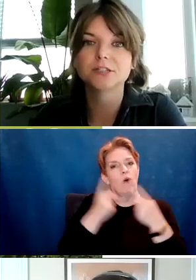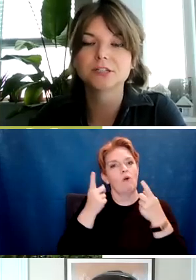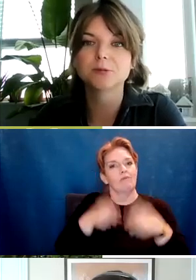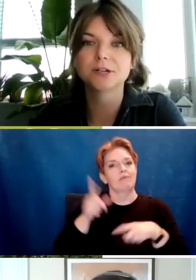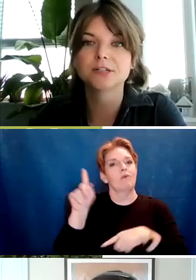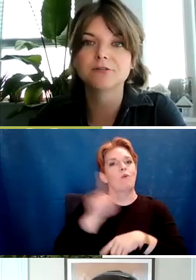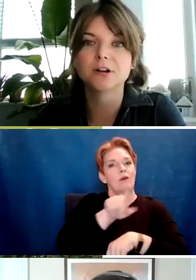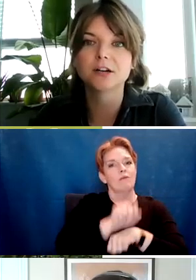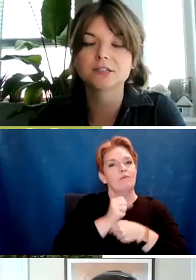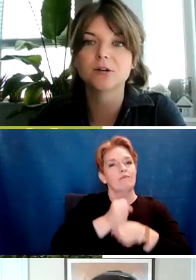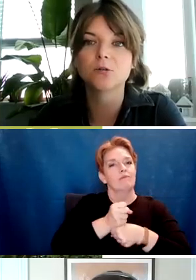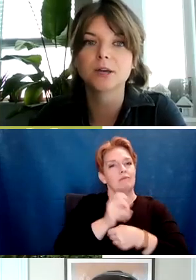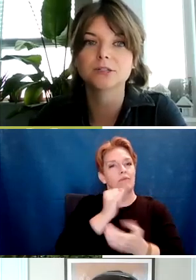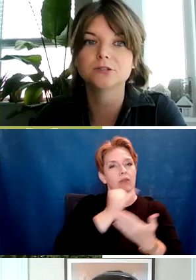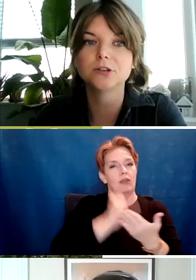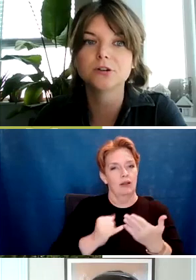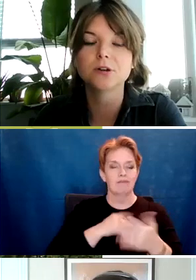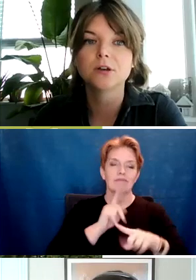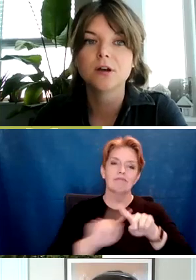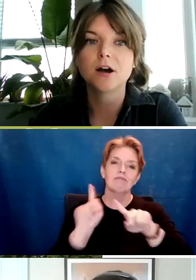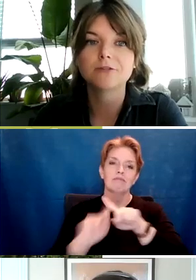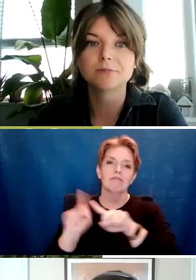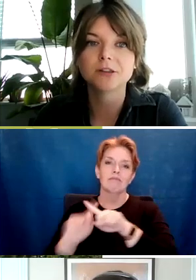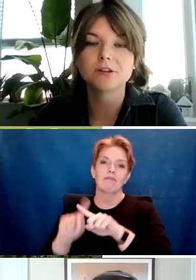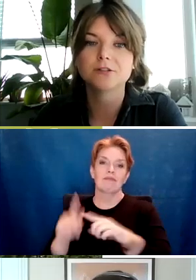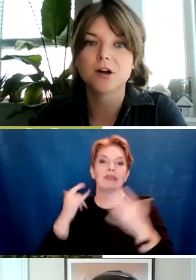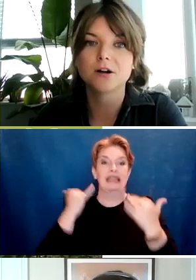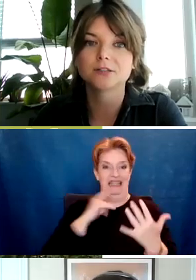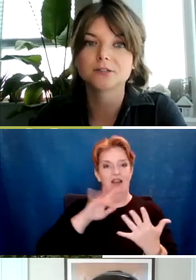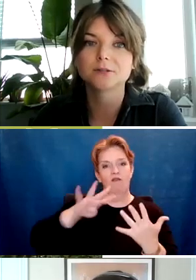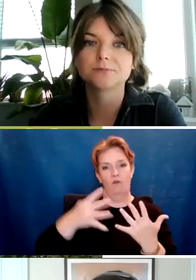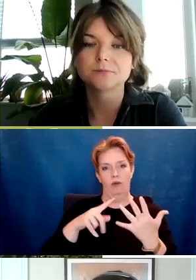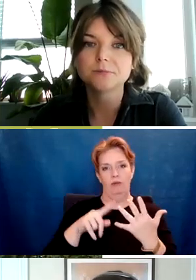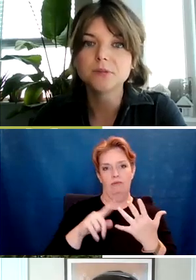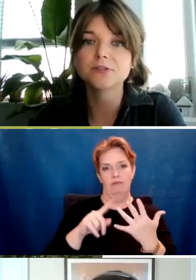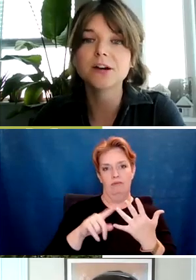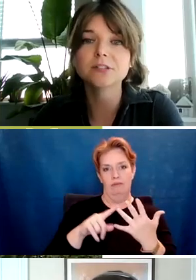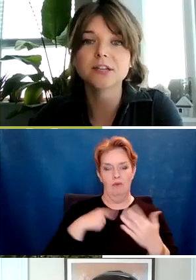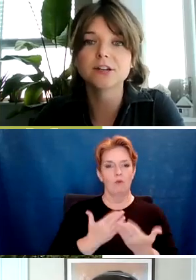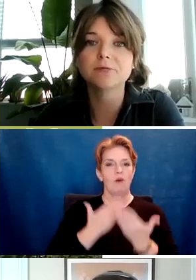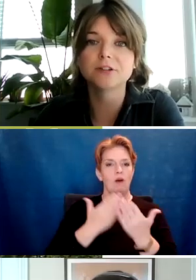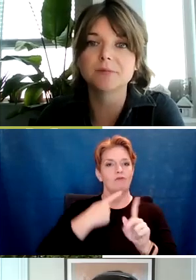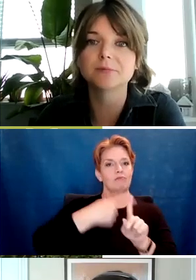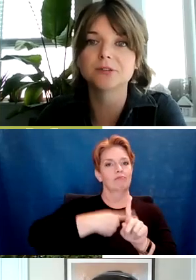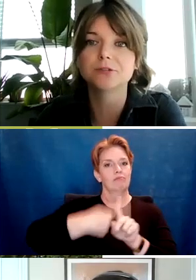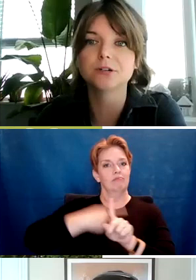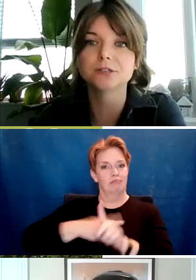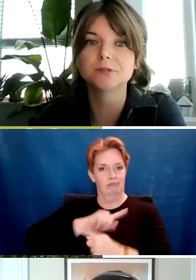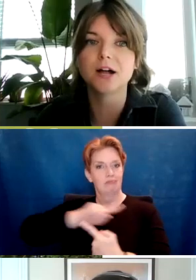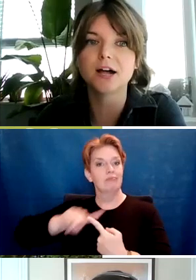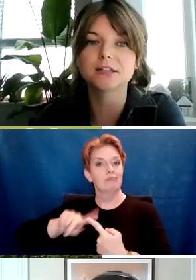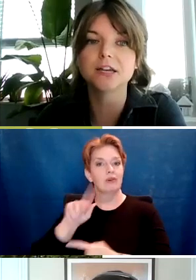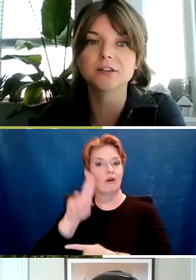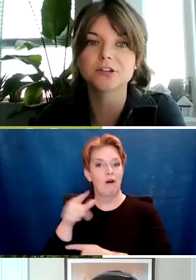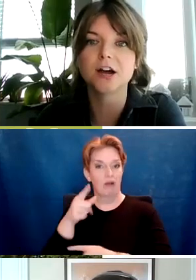tours, each exploring a different artist home and studio, offered monthly through August. If you haven't signed up for the upcoming tours,